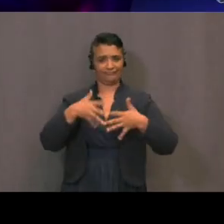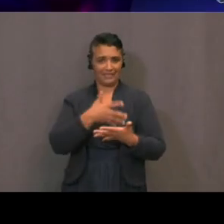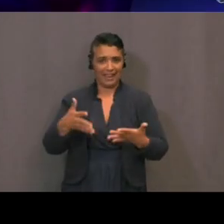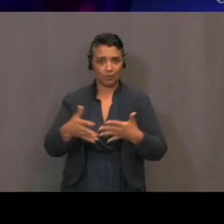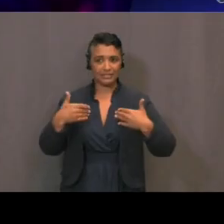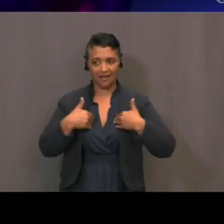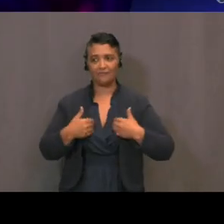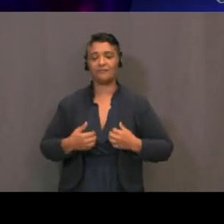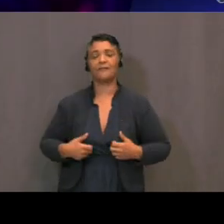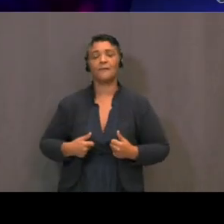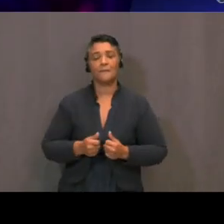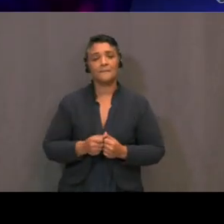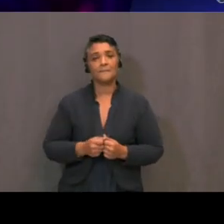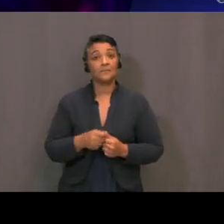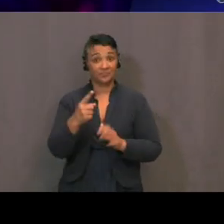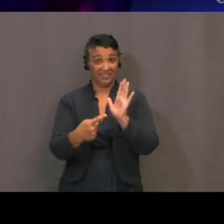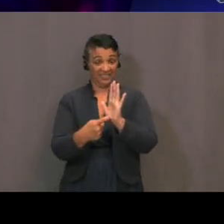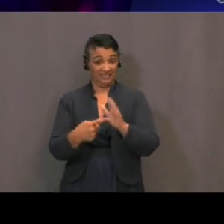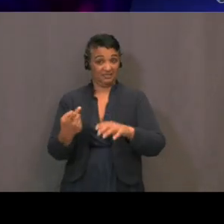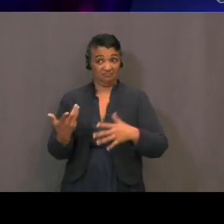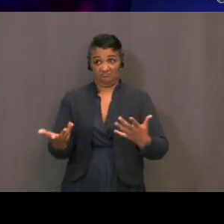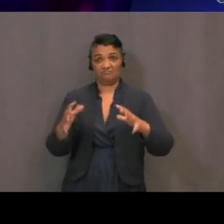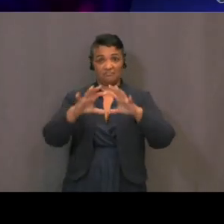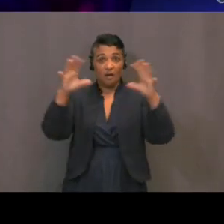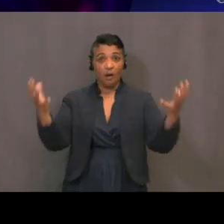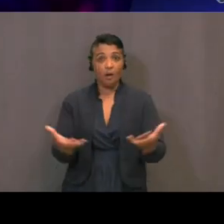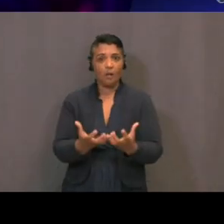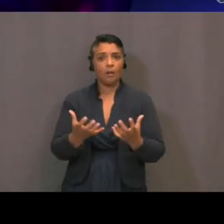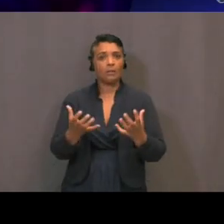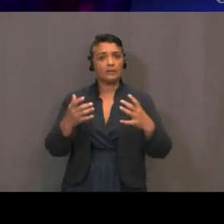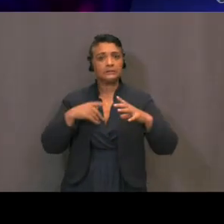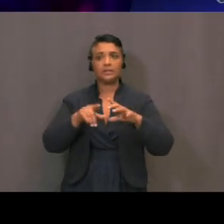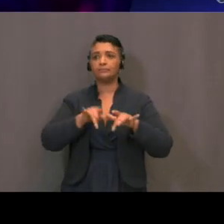when the global world was kind of expanding.